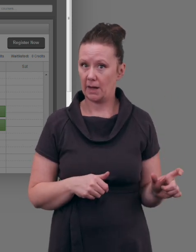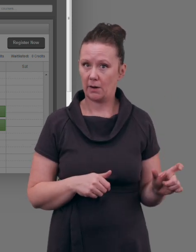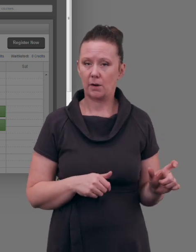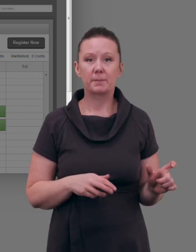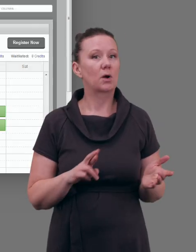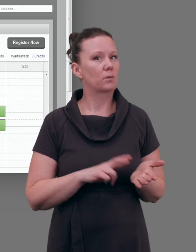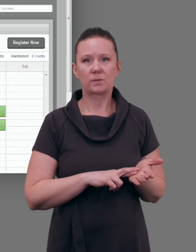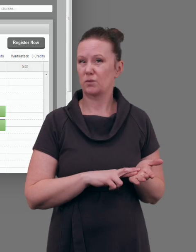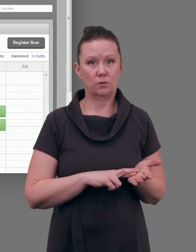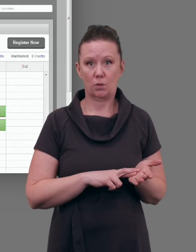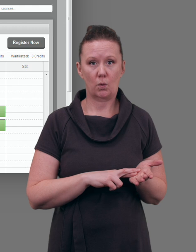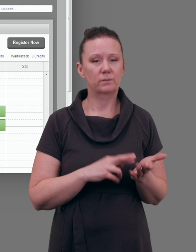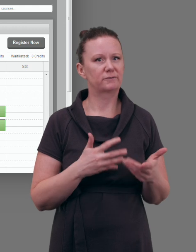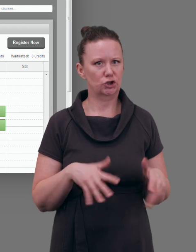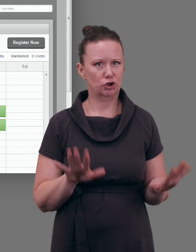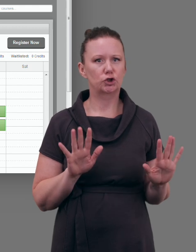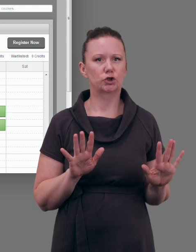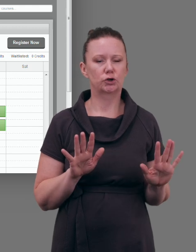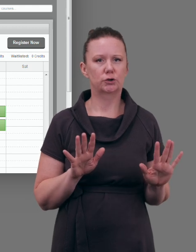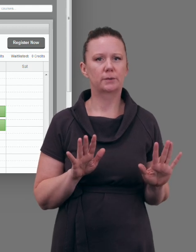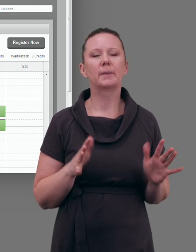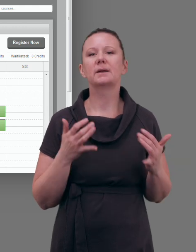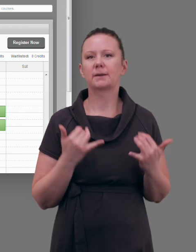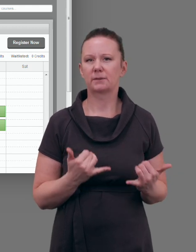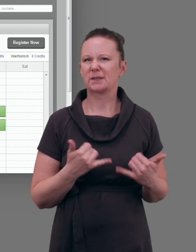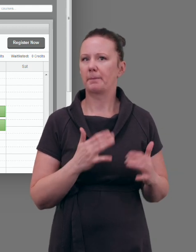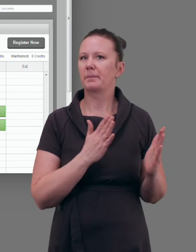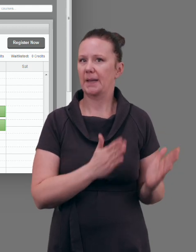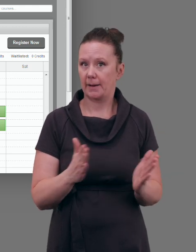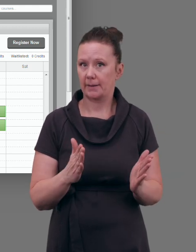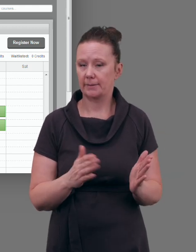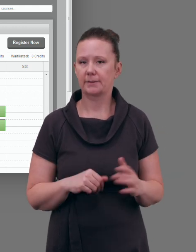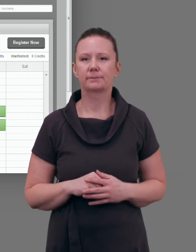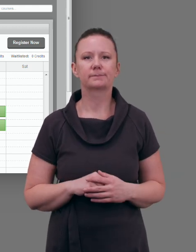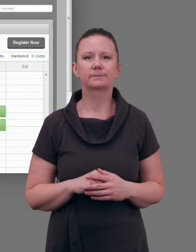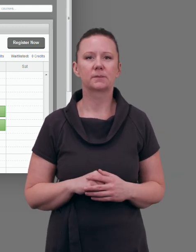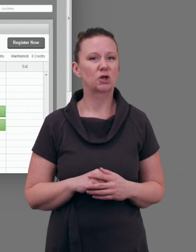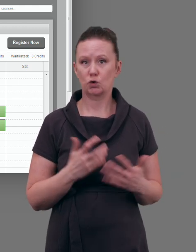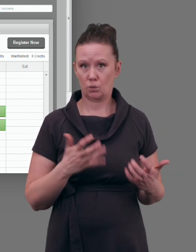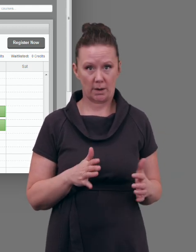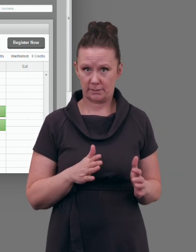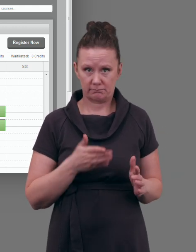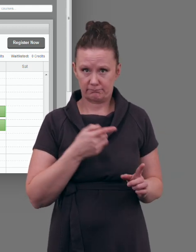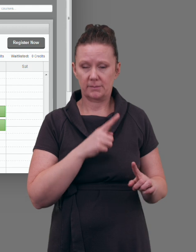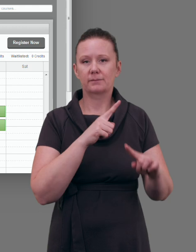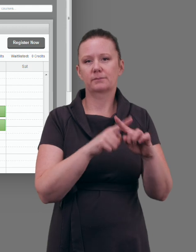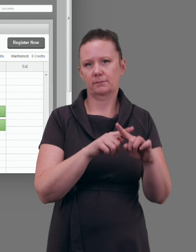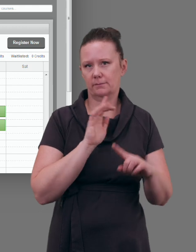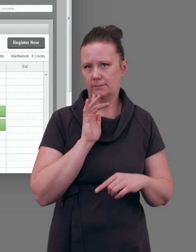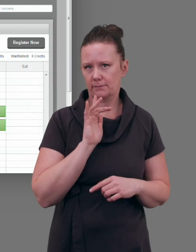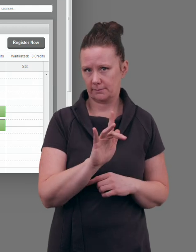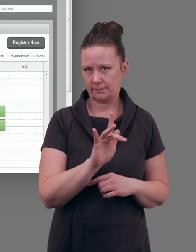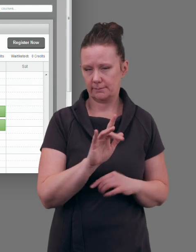the drop was successful. You can remove the section from your plan by clicking the X beside the section